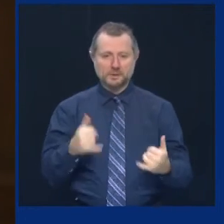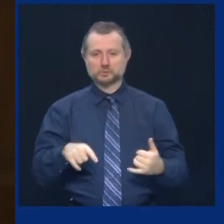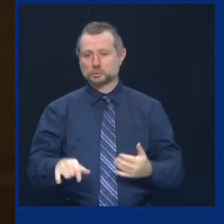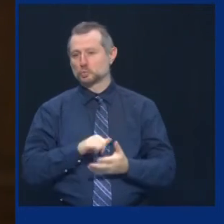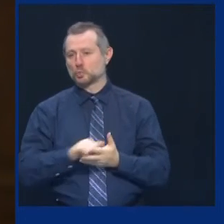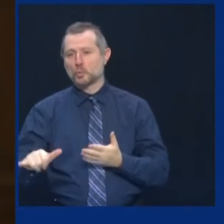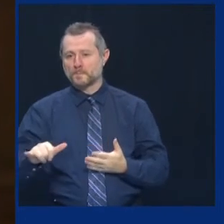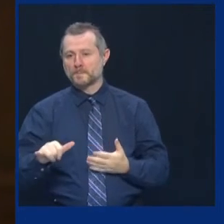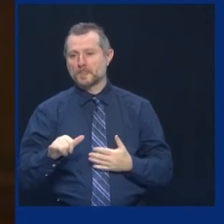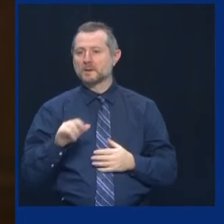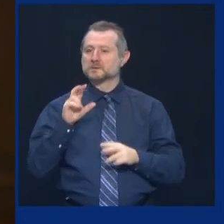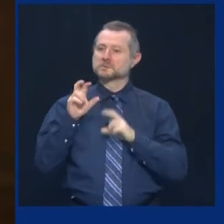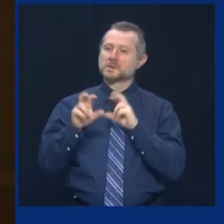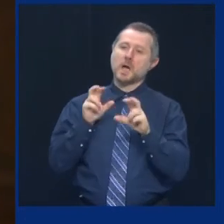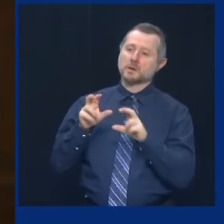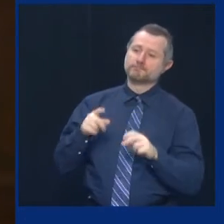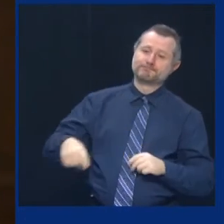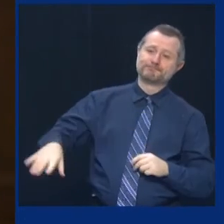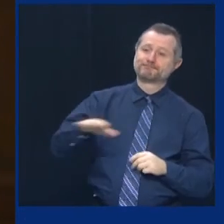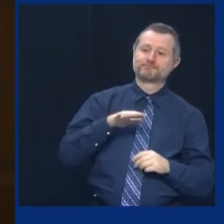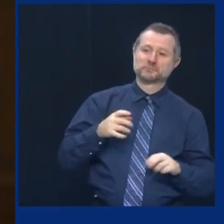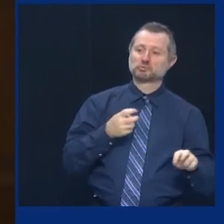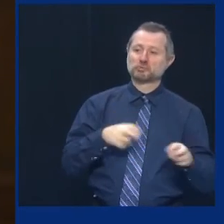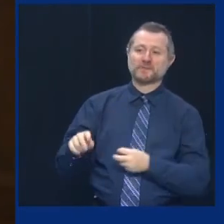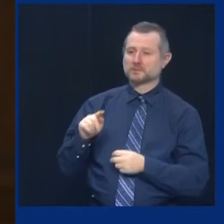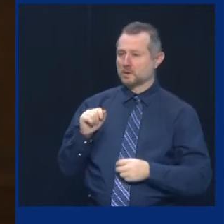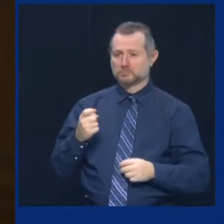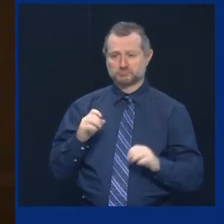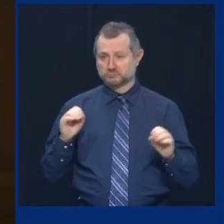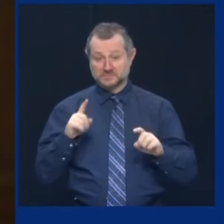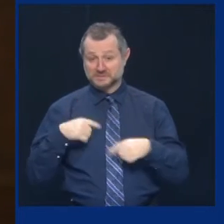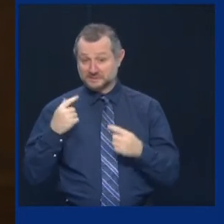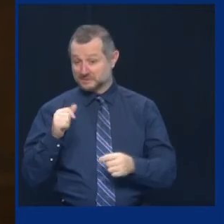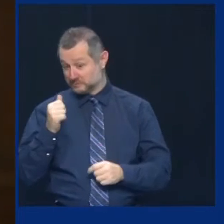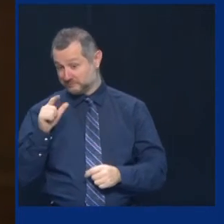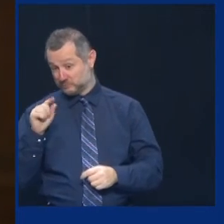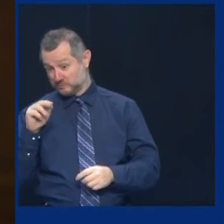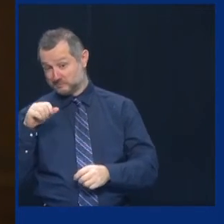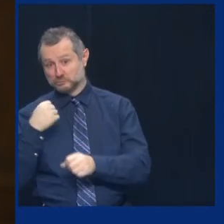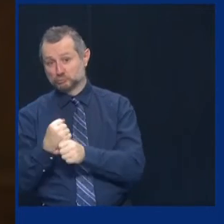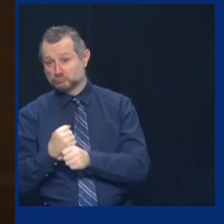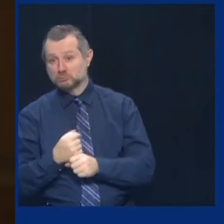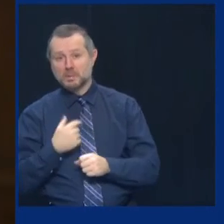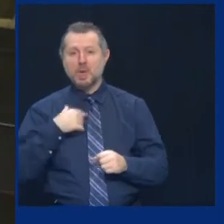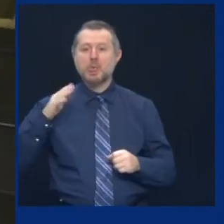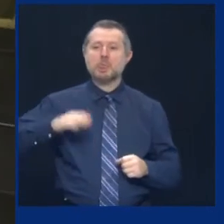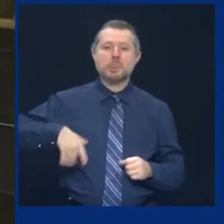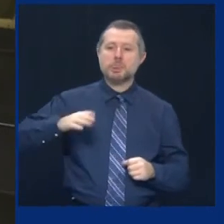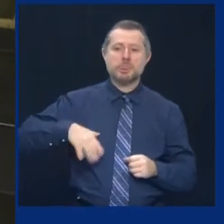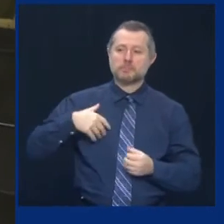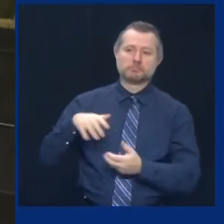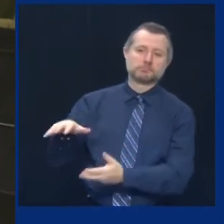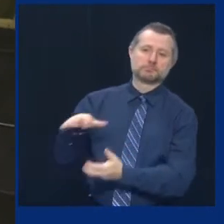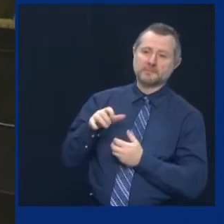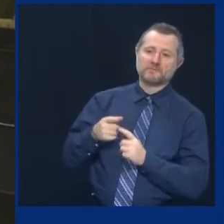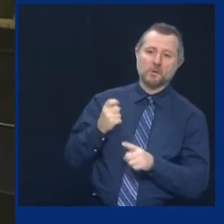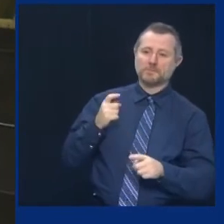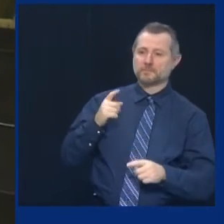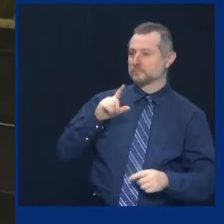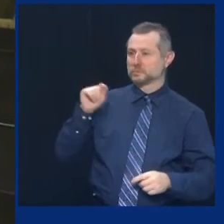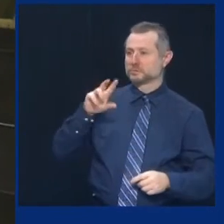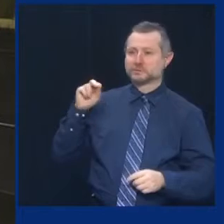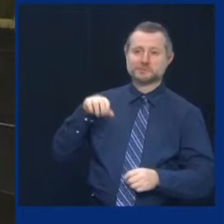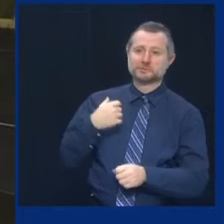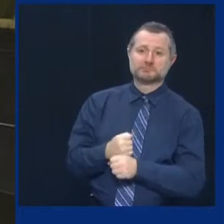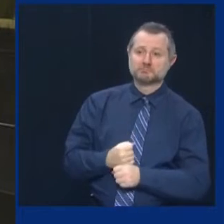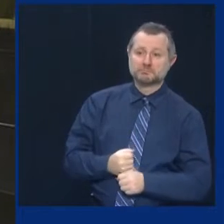around in decades, and there's nothing on the books, and there is zero tax that has been collected for decades. Next